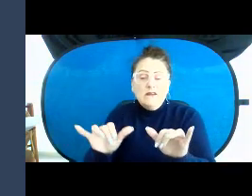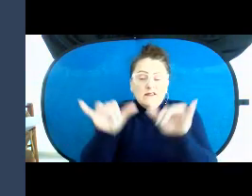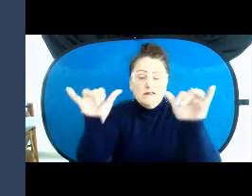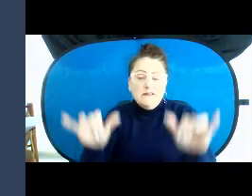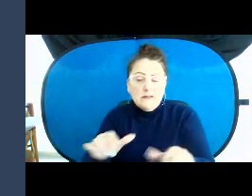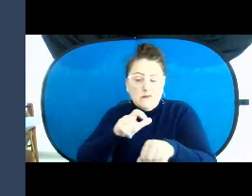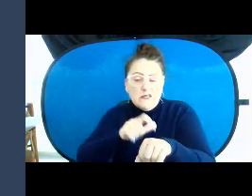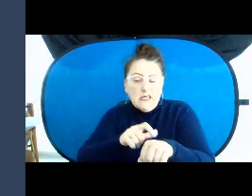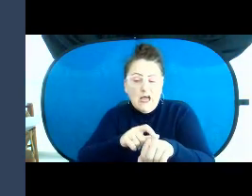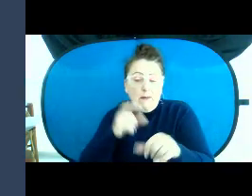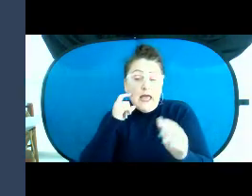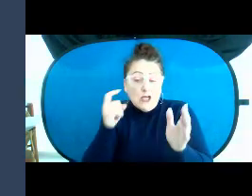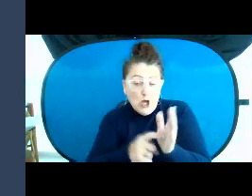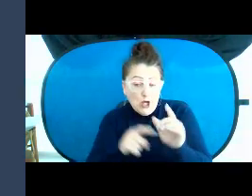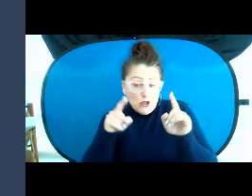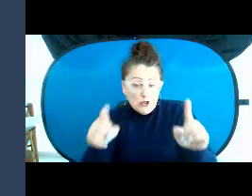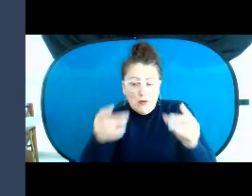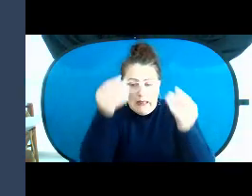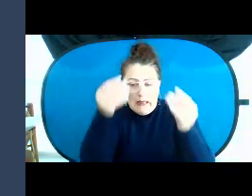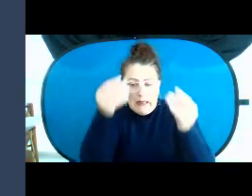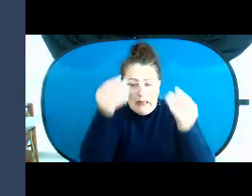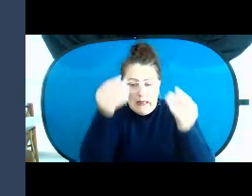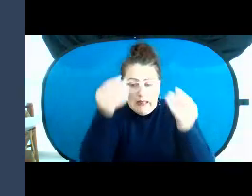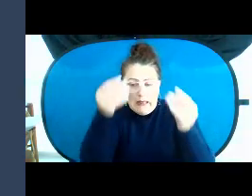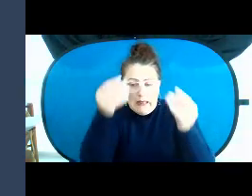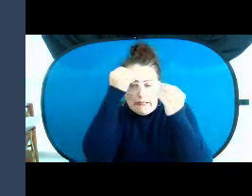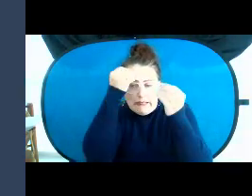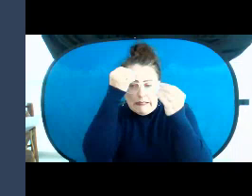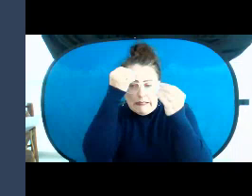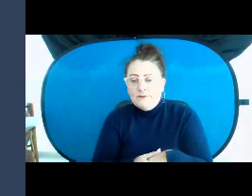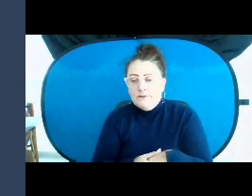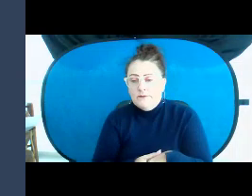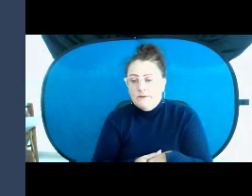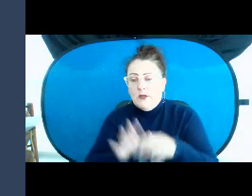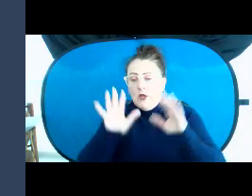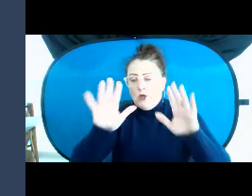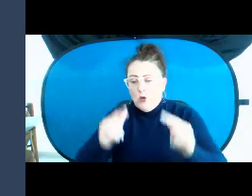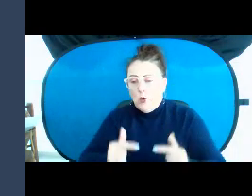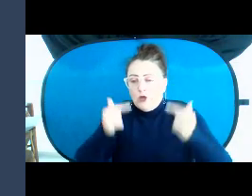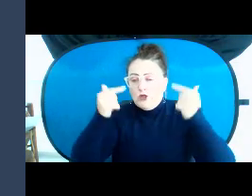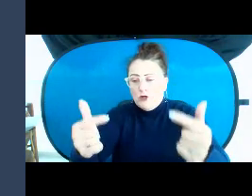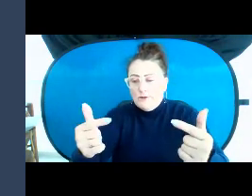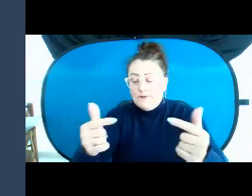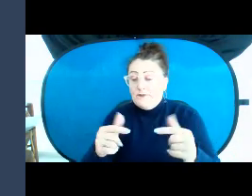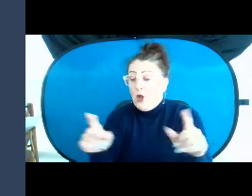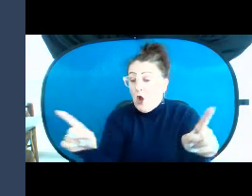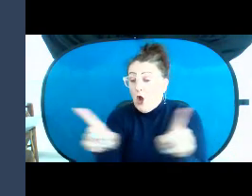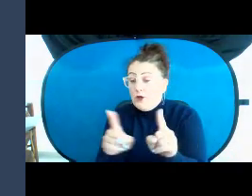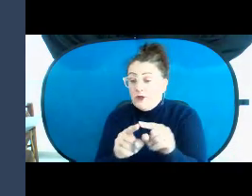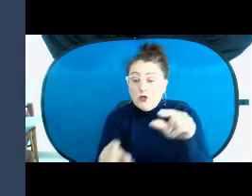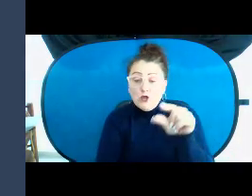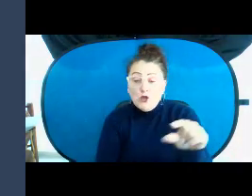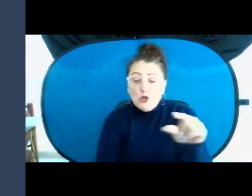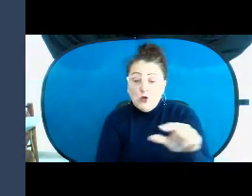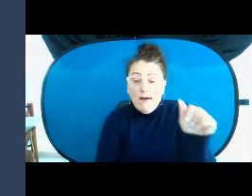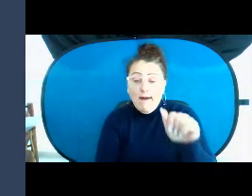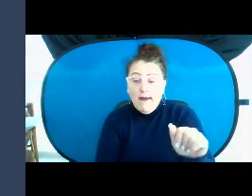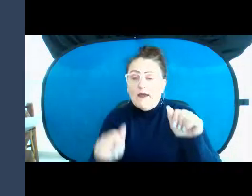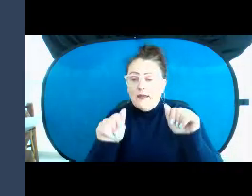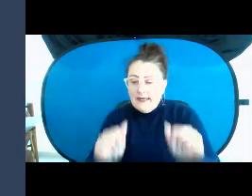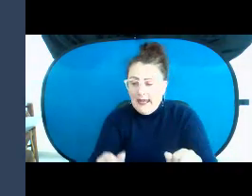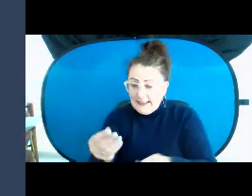Commission staff will let you know when it's your turn to make your comment. Alternately, you may use the Q&A tab to submit your comment. Please be sure